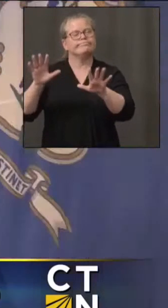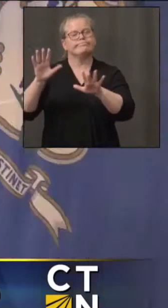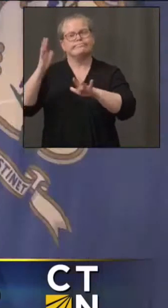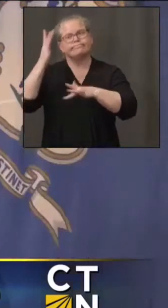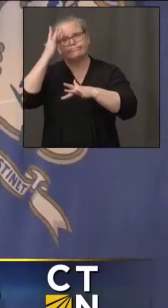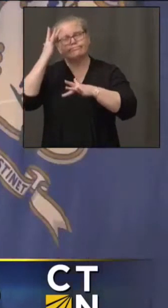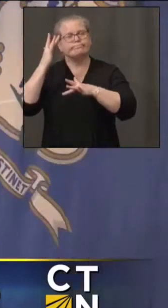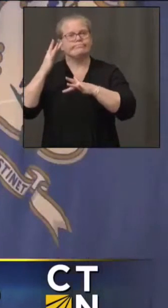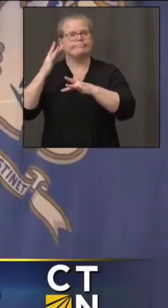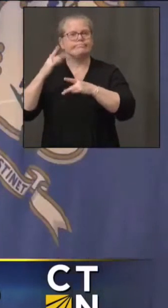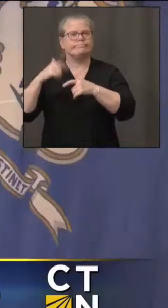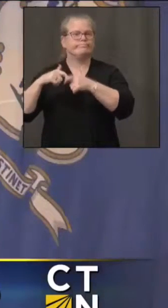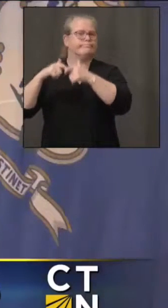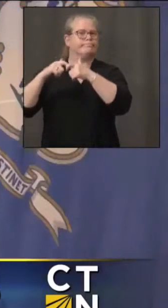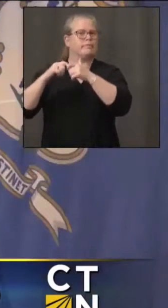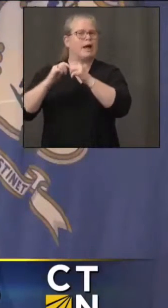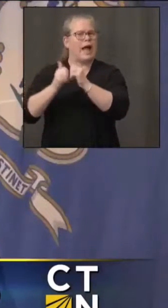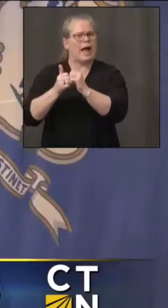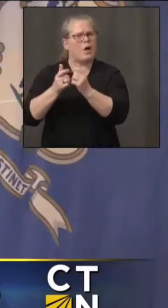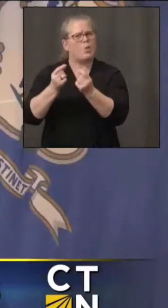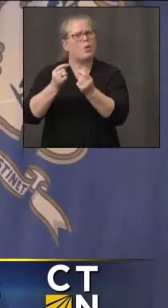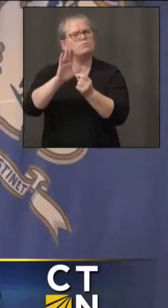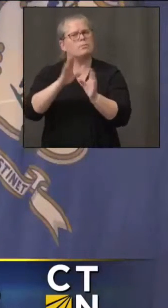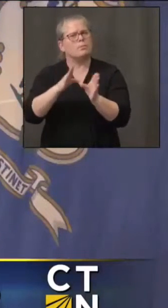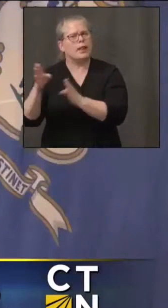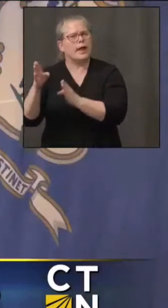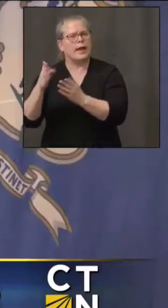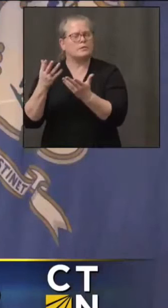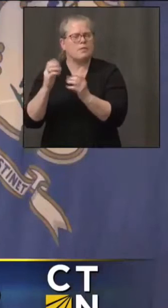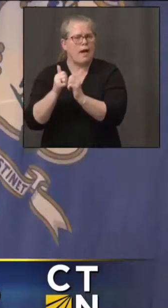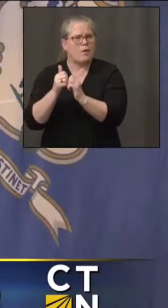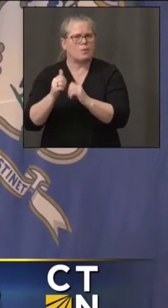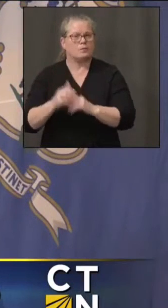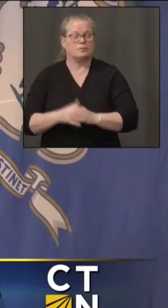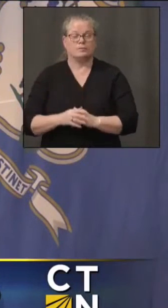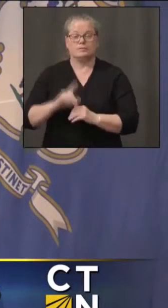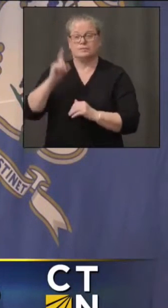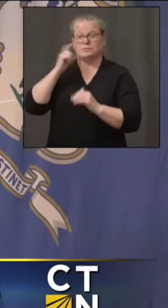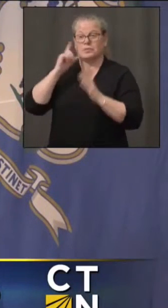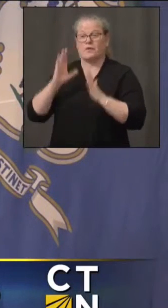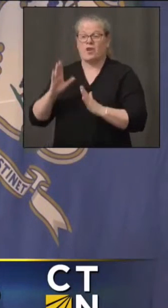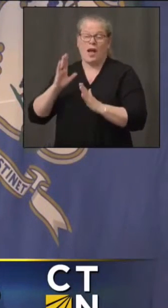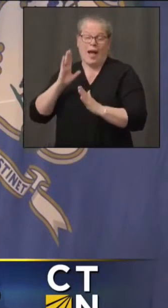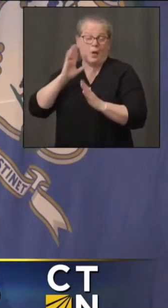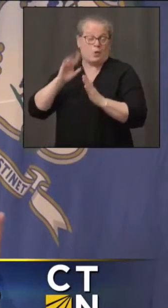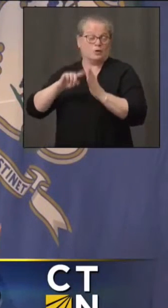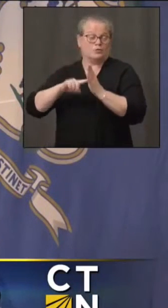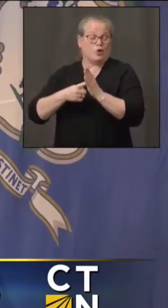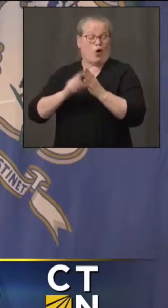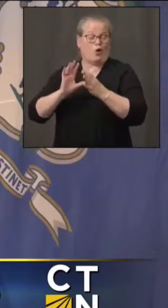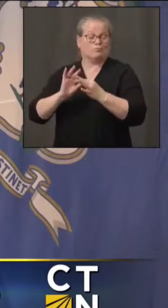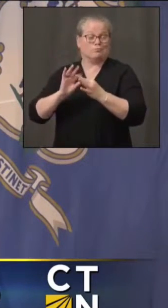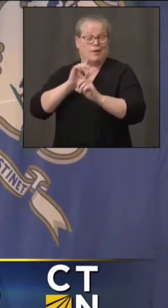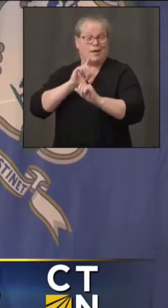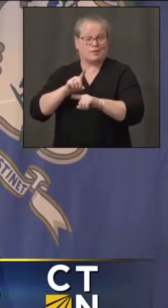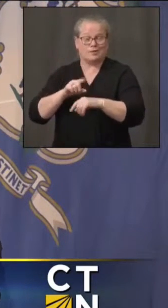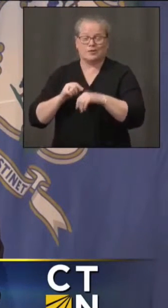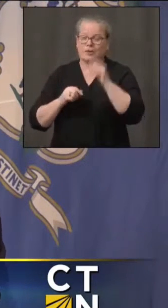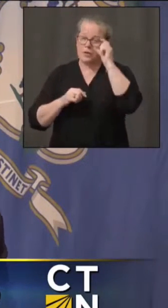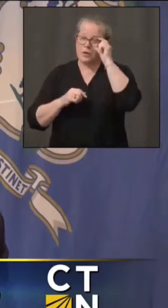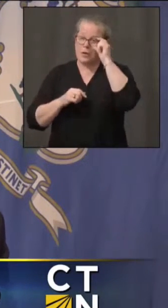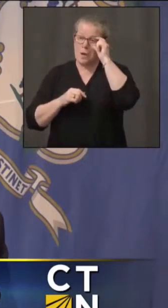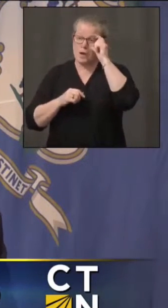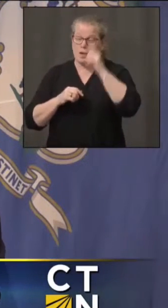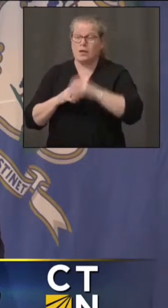I could start and then let smarter people take it, but you're right. As we heard from Dr. Birx,